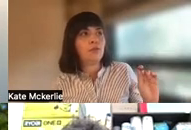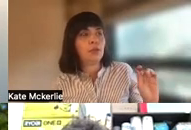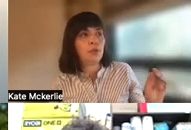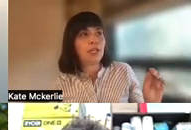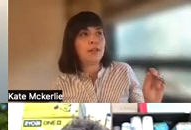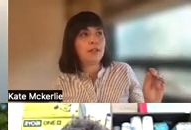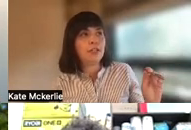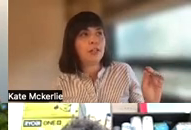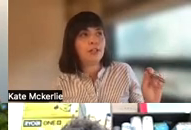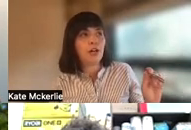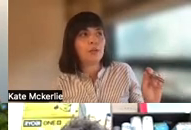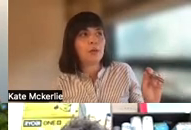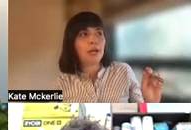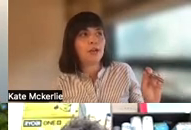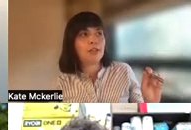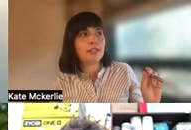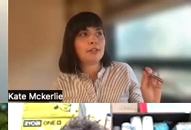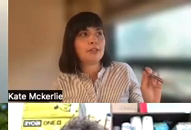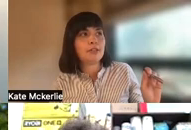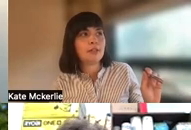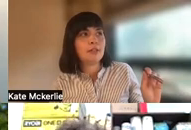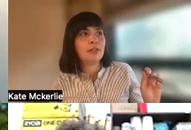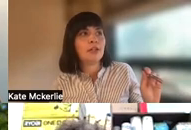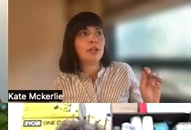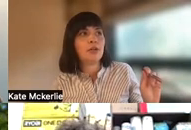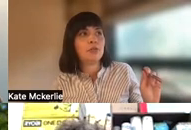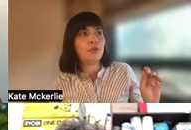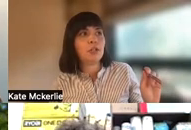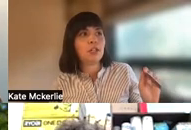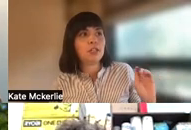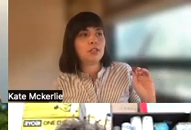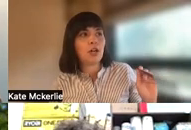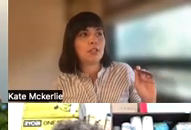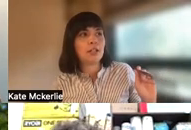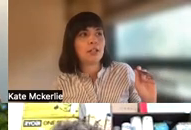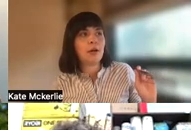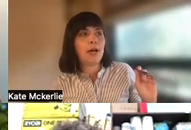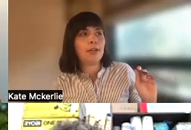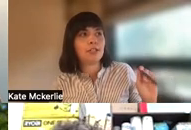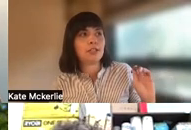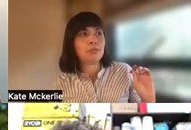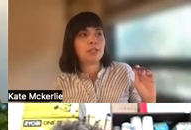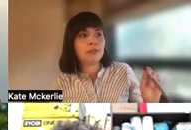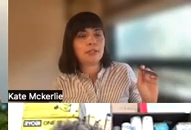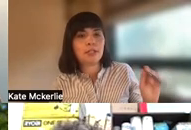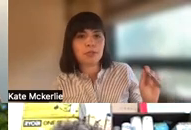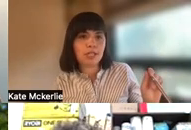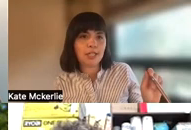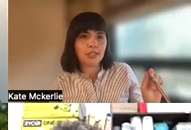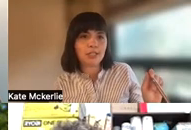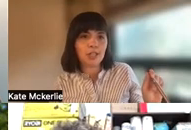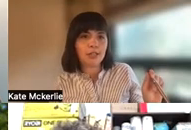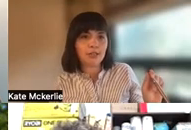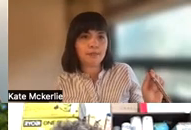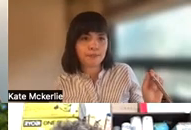Group three, you're going to talk about parent skills. And group four, you're going to talk to think about things specifically